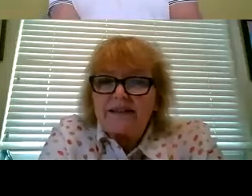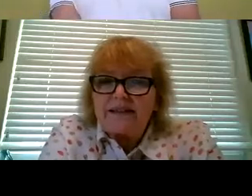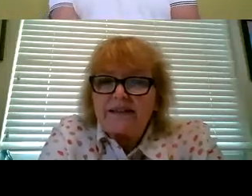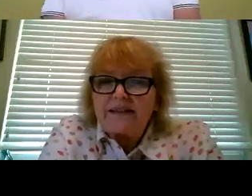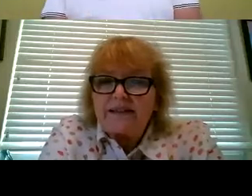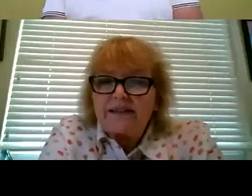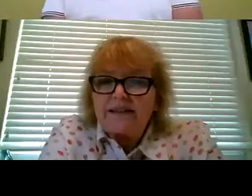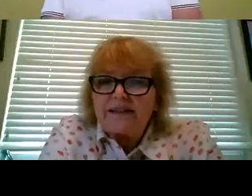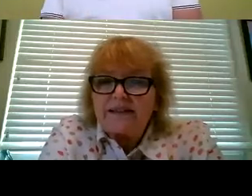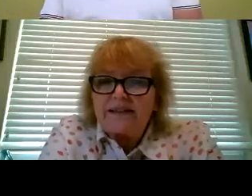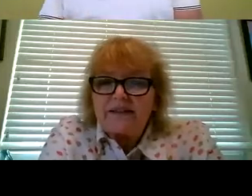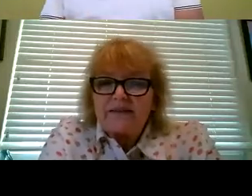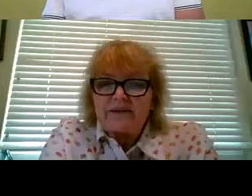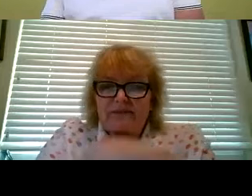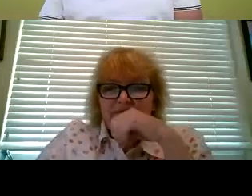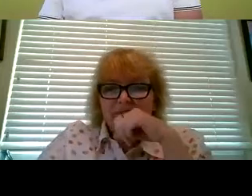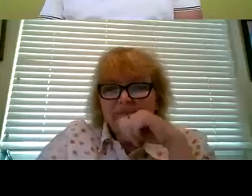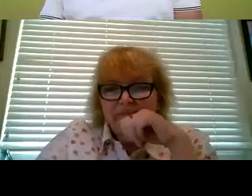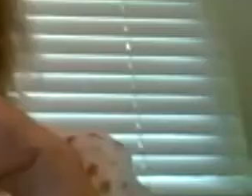all right.